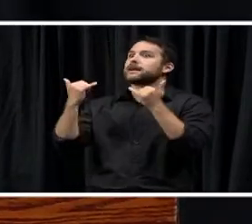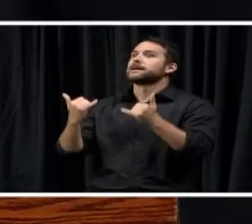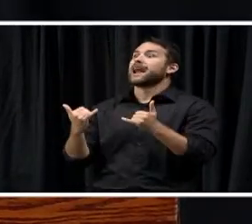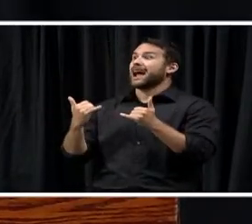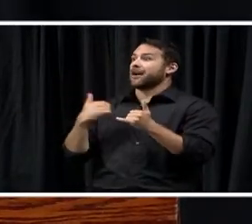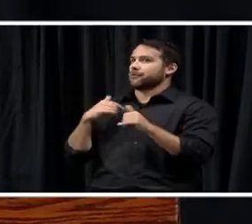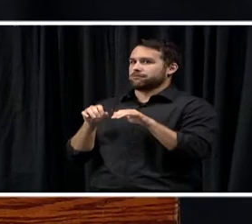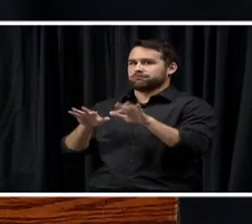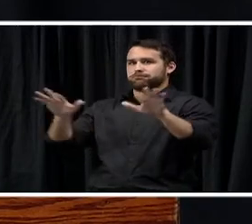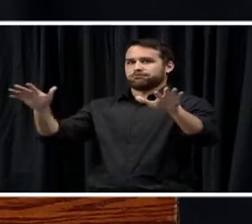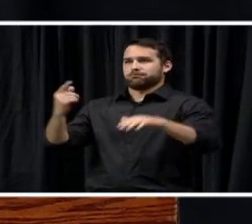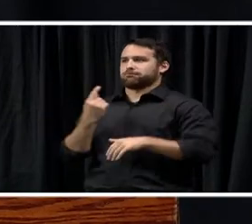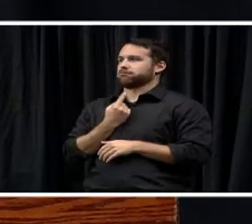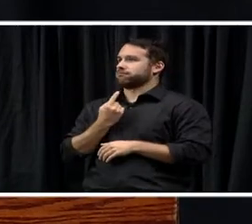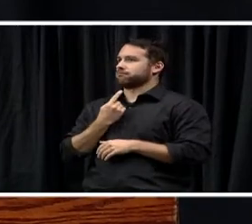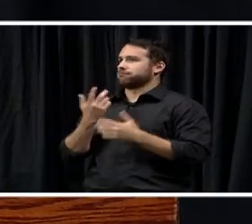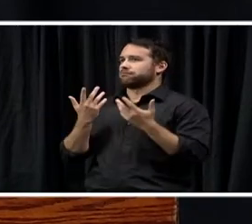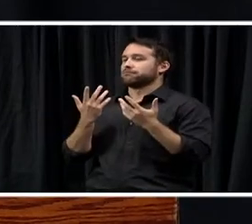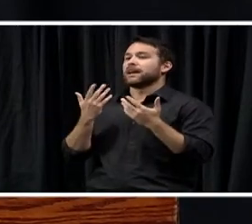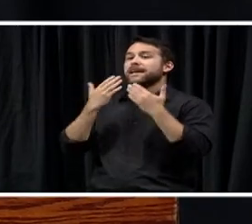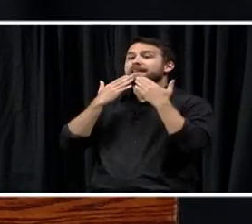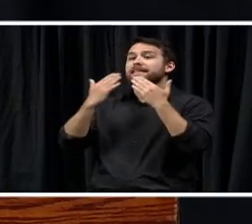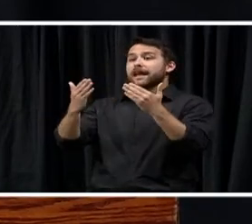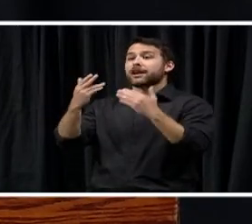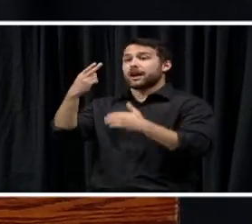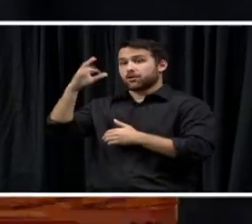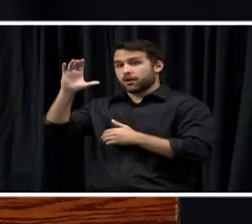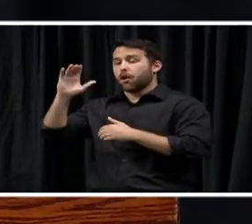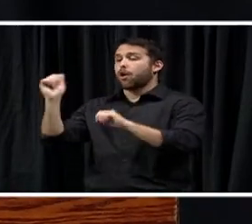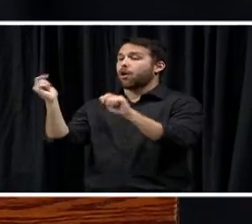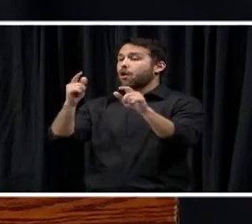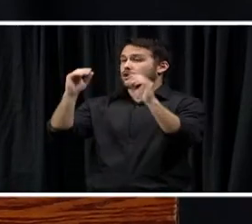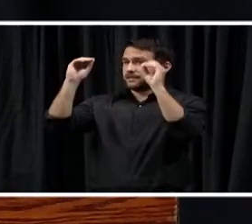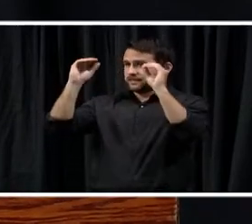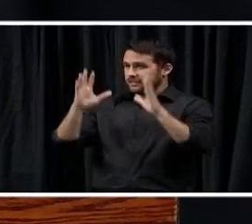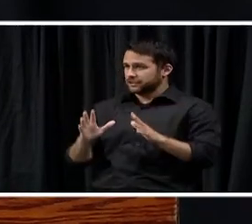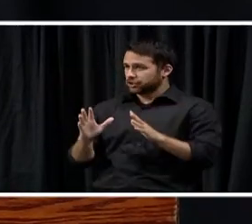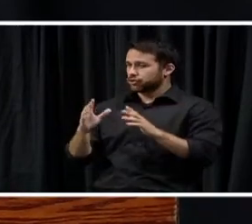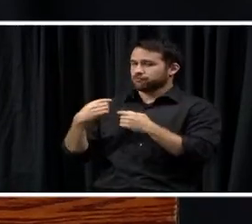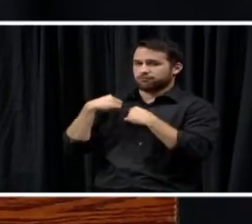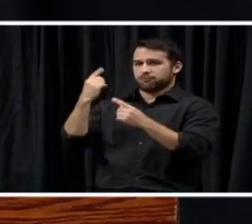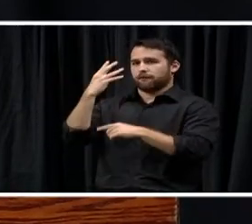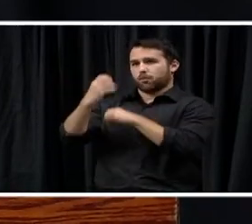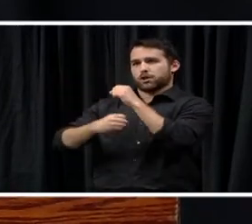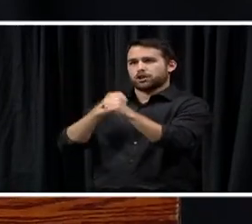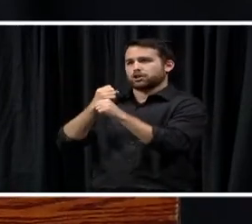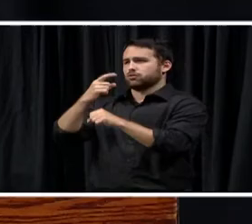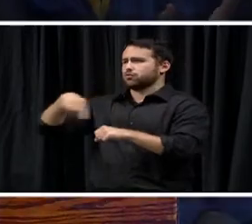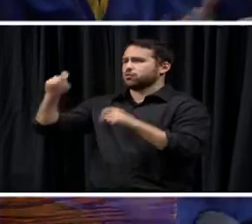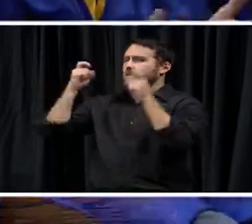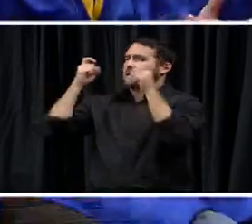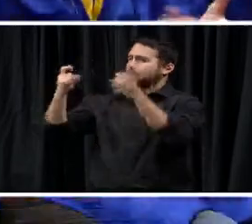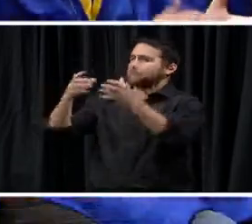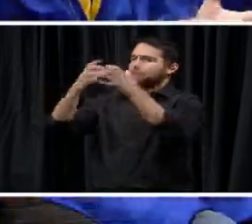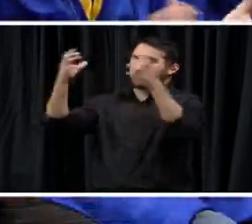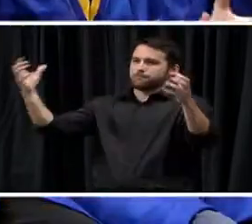alone. Thank you, Henry Clay, and thank you to all the teachers who have given so much to us the past 4 years.